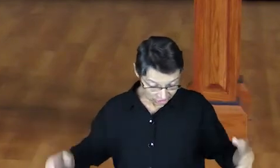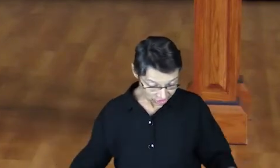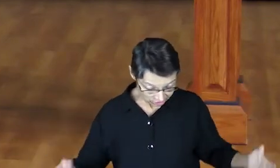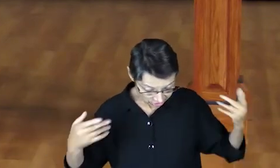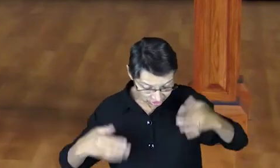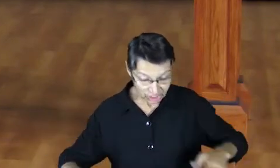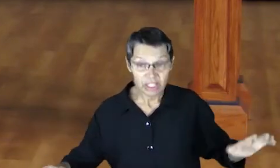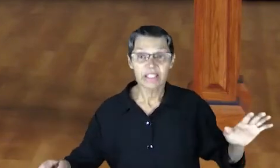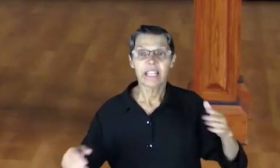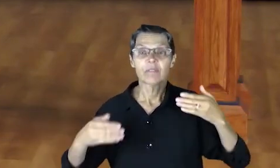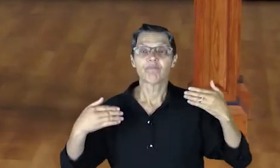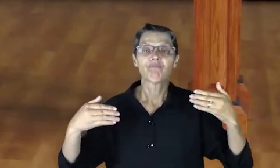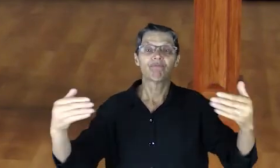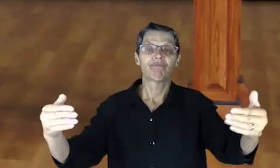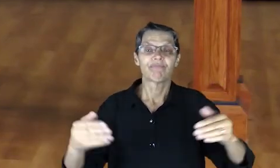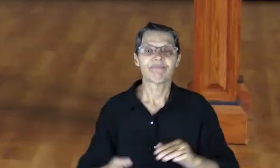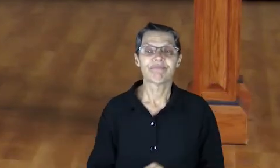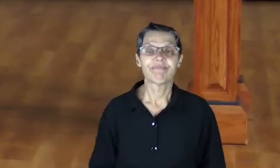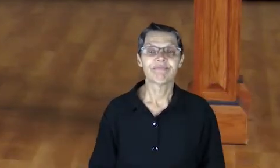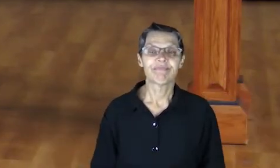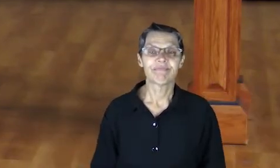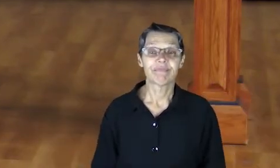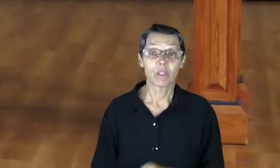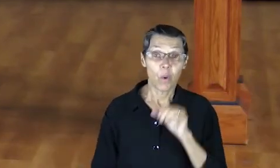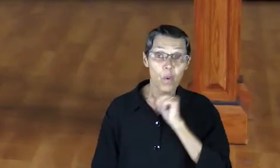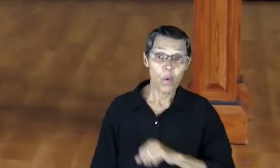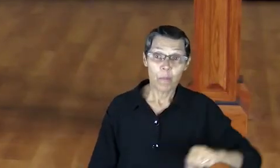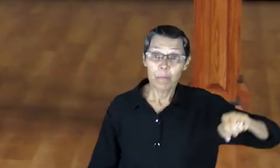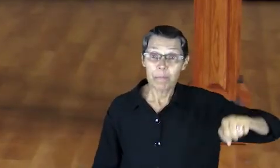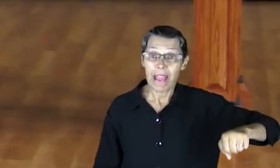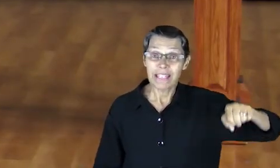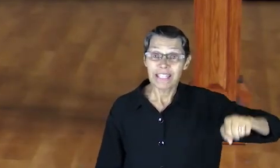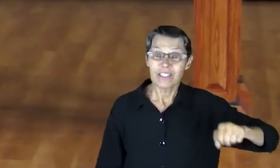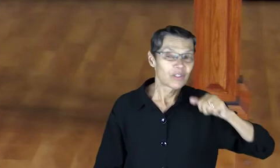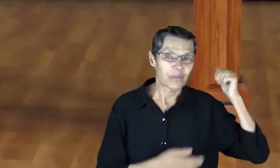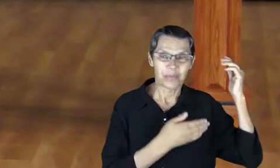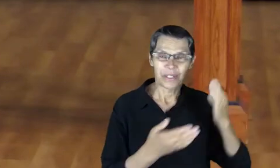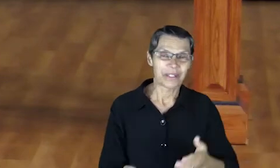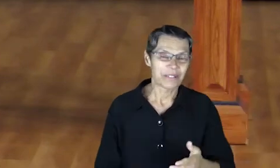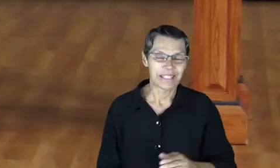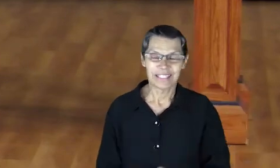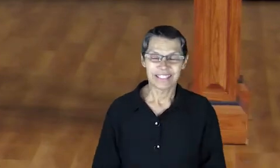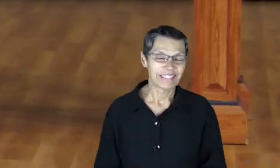Don't take the baggage with you. Don't take the resentment with you.